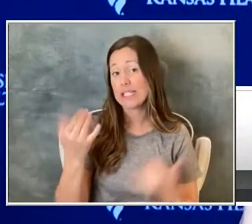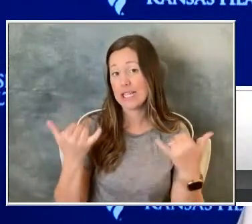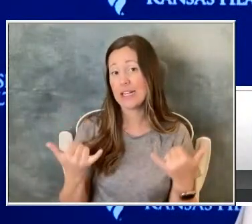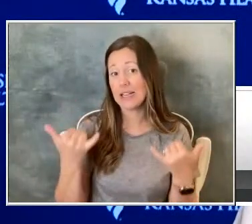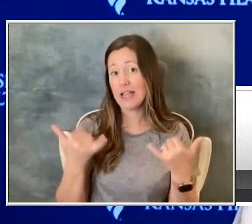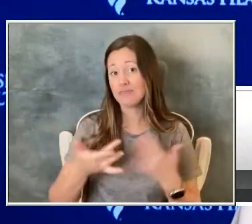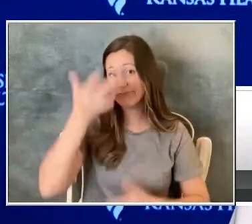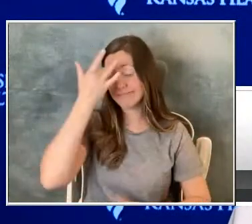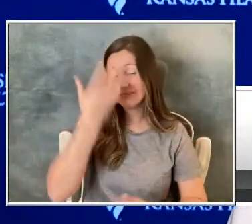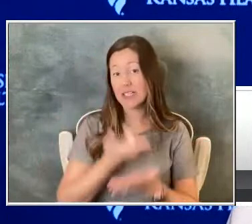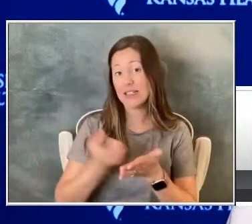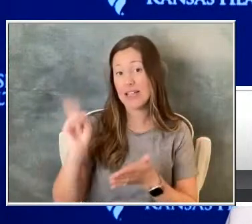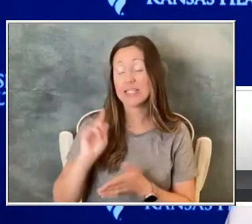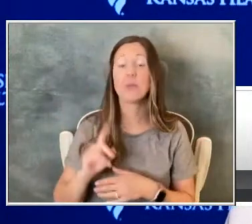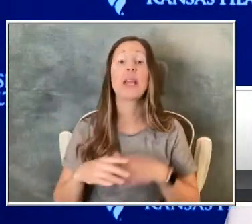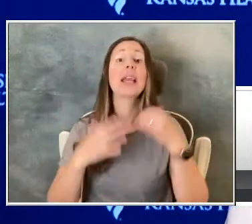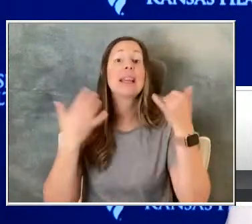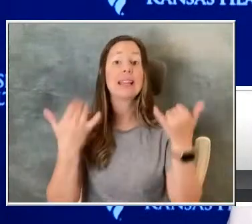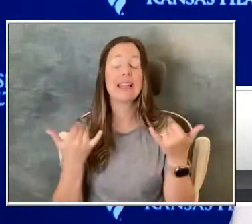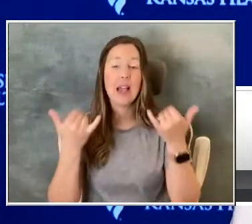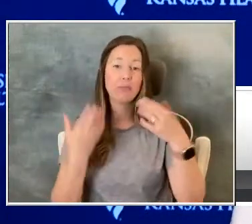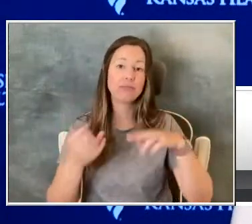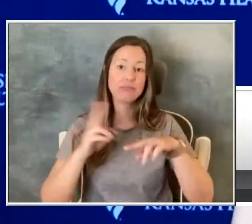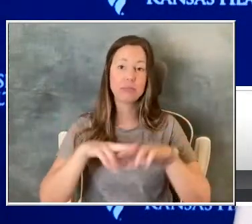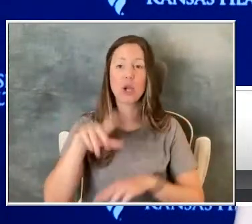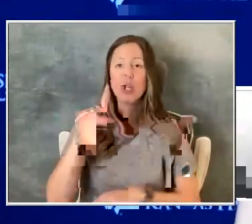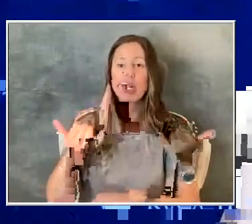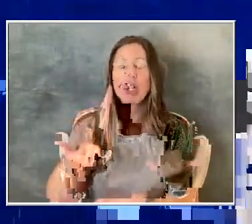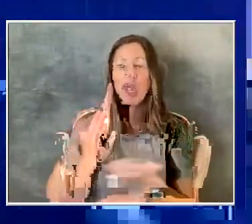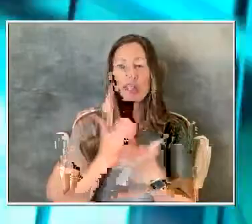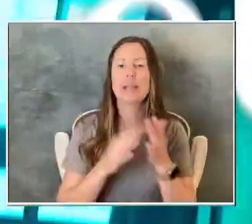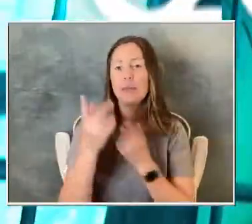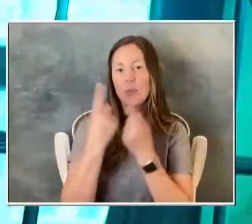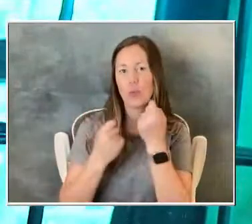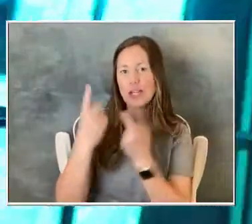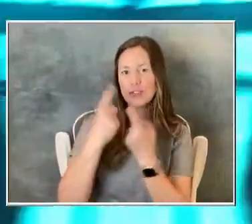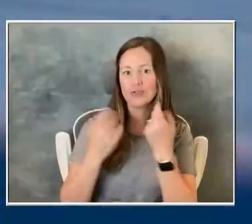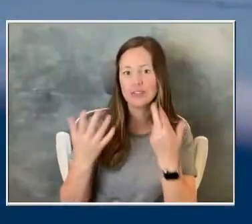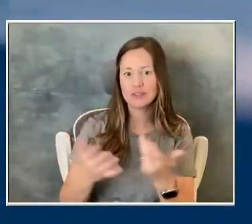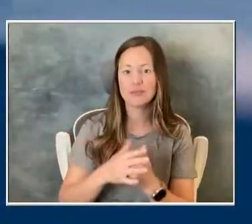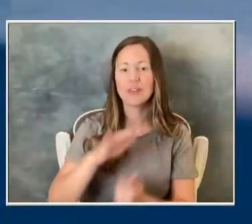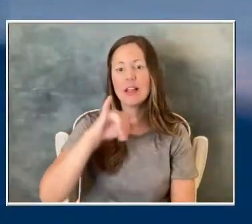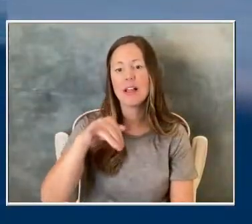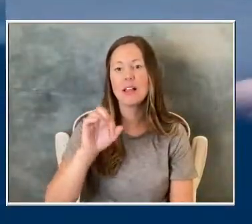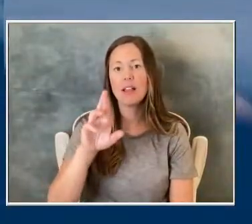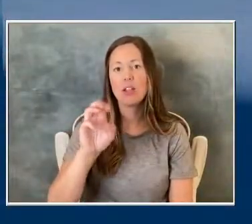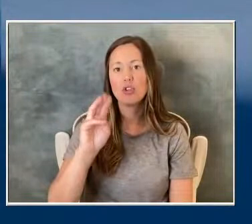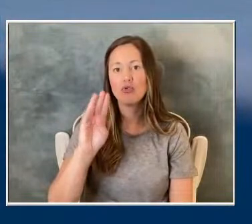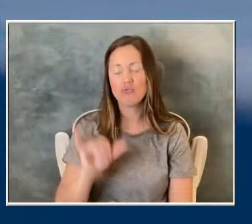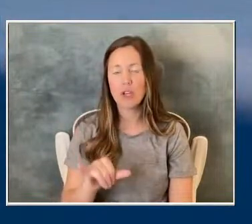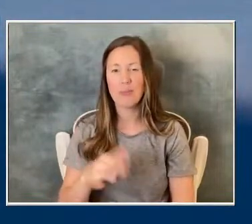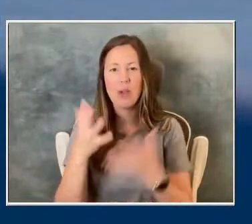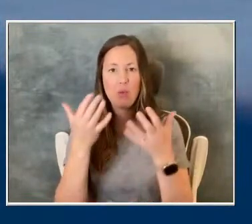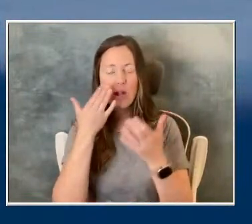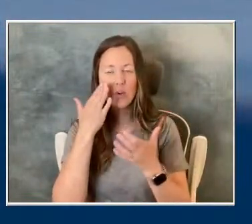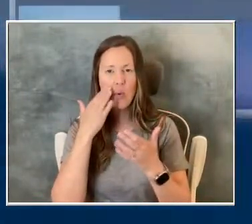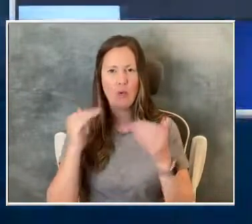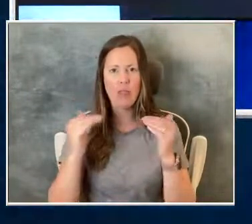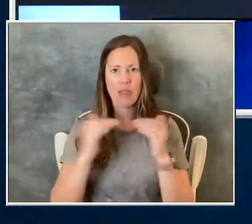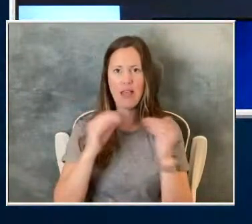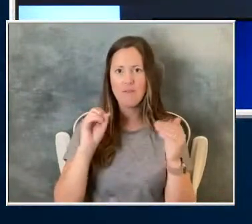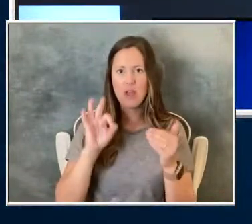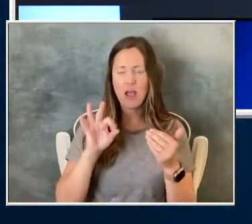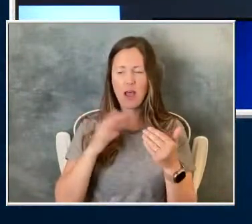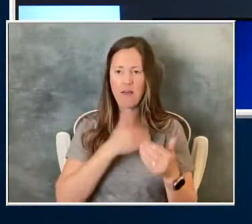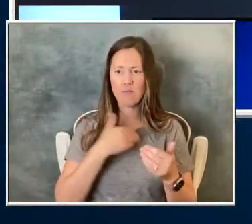20 active patients this week, so numbers have... And Jeremy wants to know, Dr. Wimblad, can the level of breast density change over